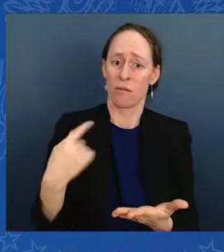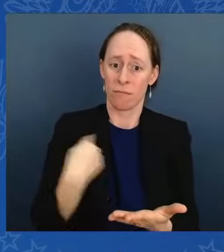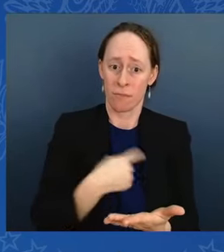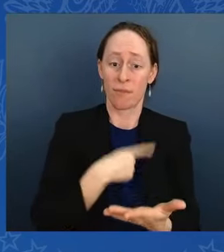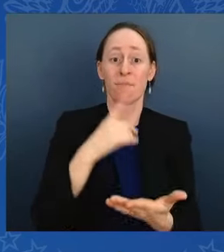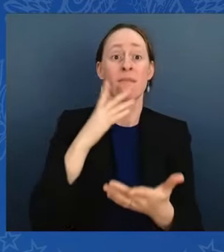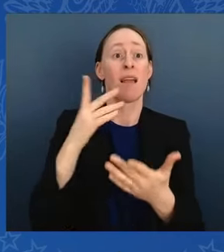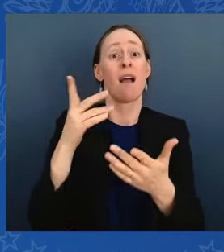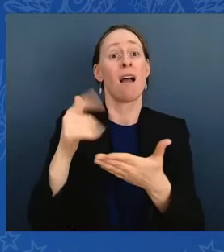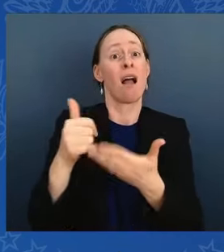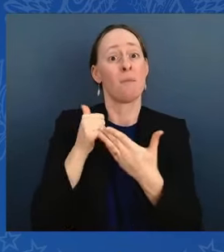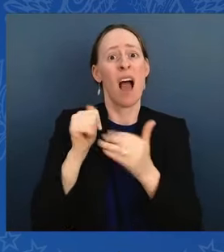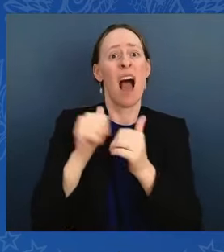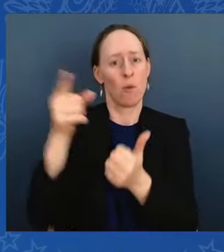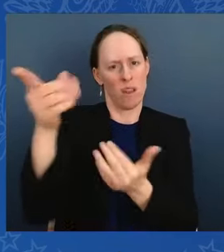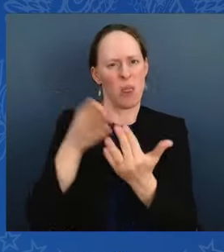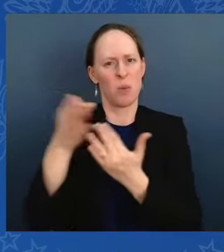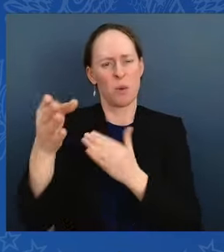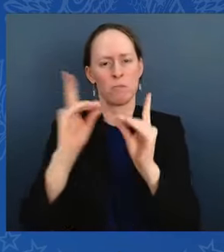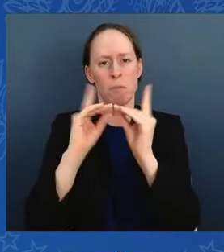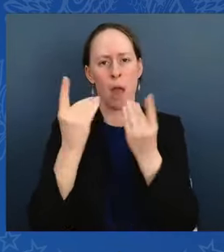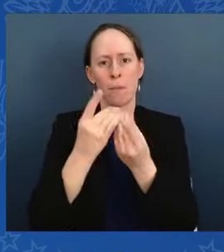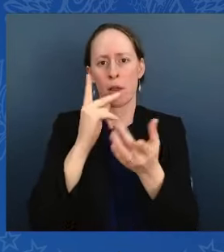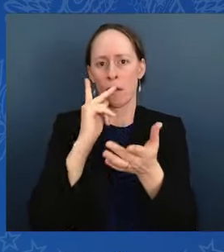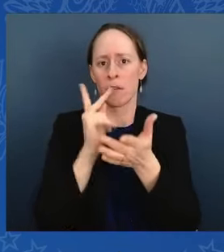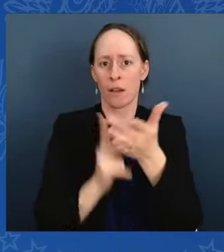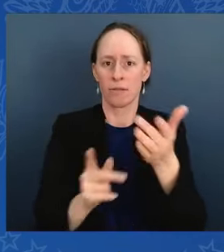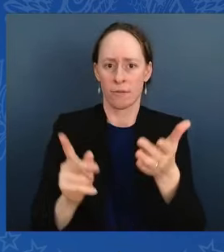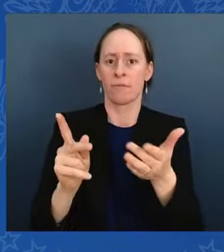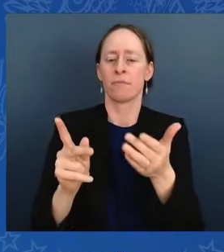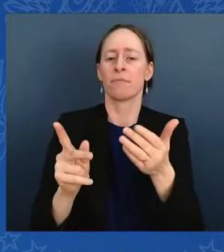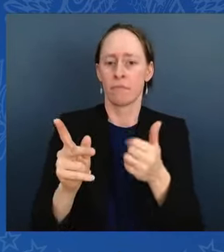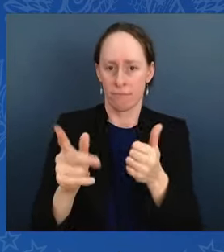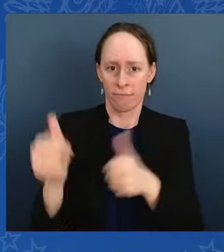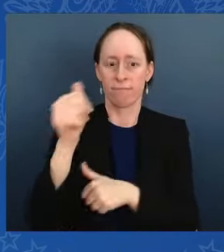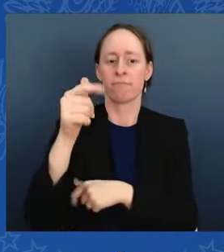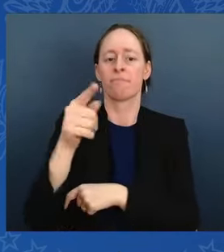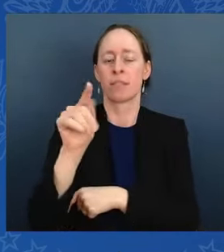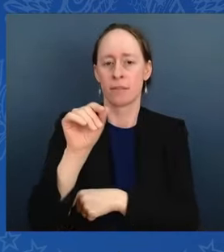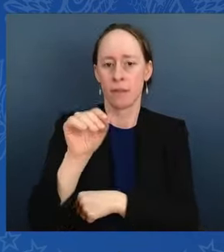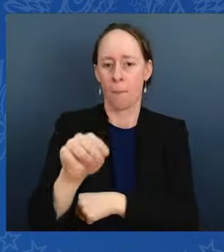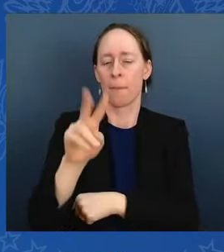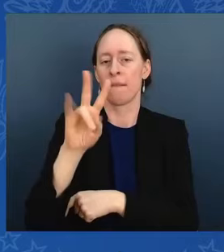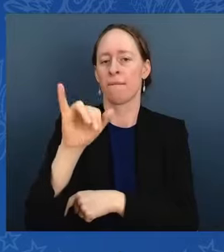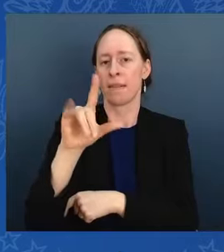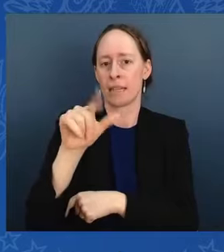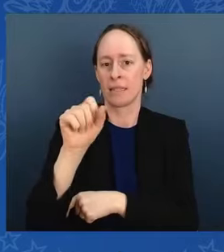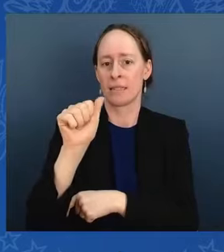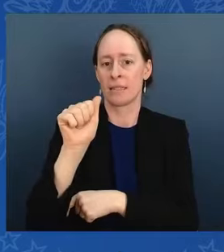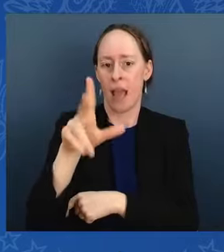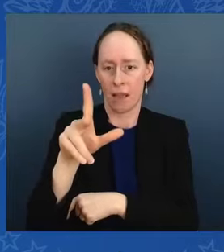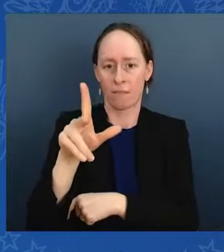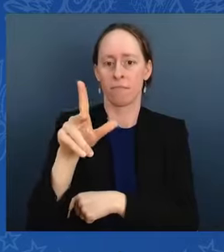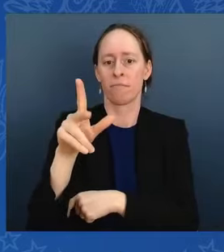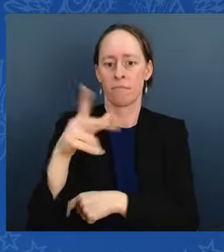Secretary of Agriculture, Tom Vilsack, is here, and I want to introduce him and allow him to come up and speak. Thank y'all for the